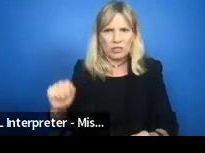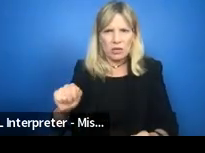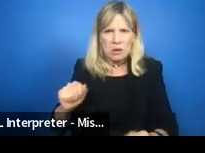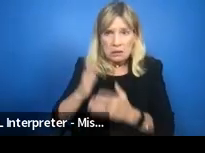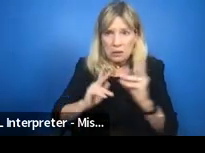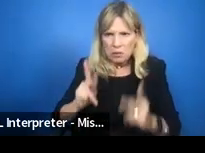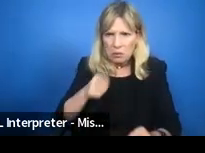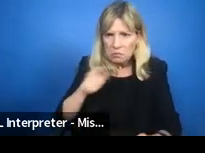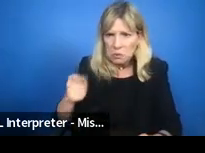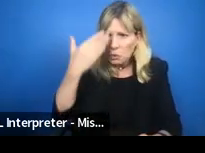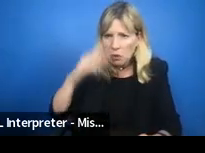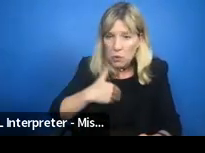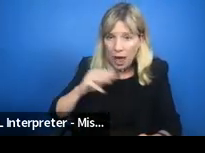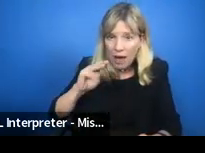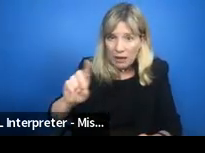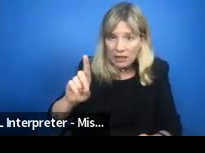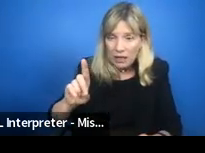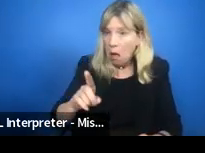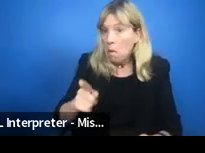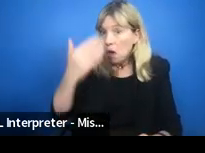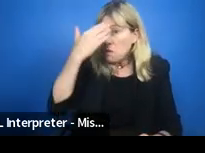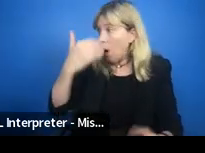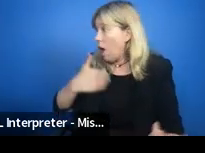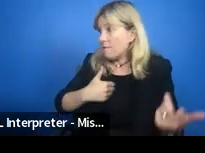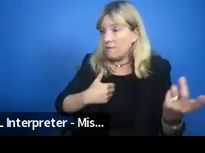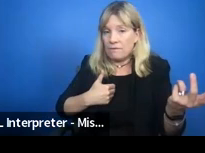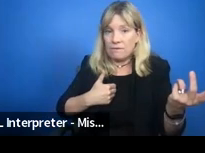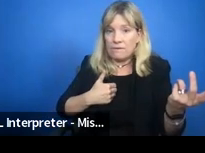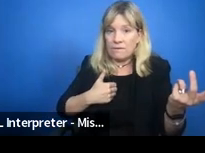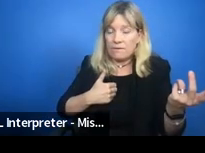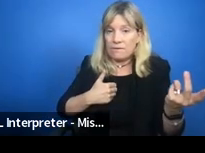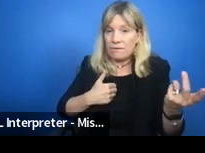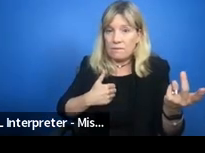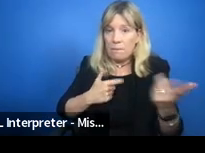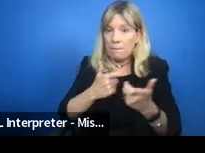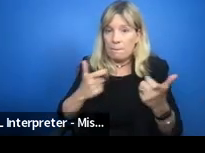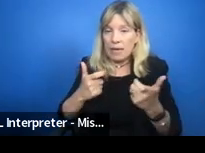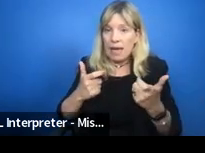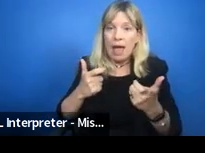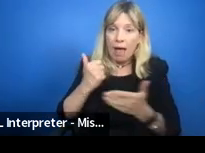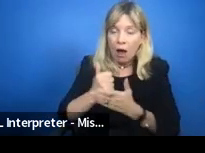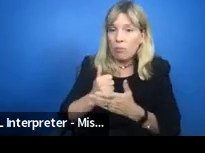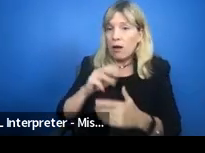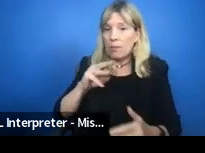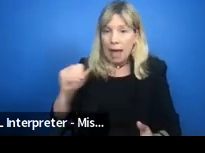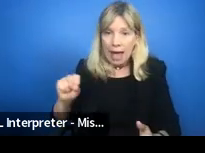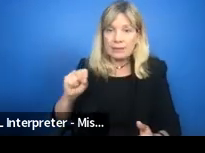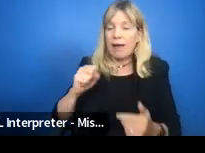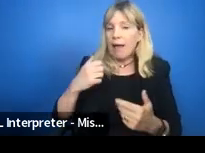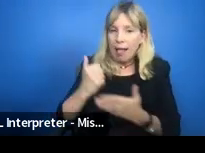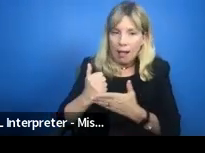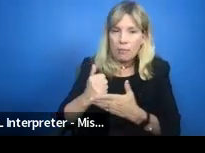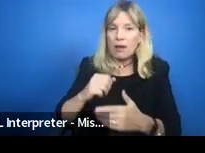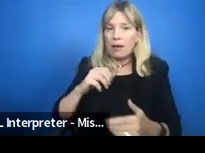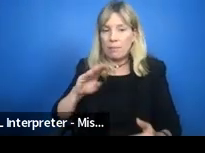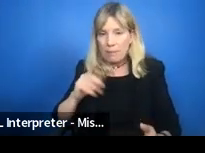that they have Medicaid. They just know that they have Mass Health or Badger Care or Medi-Cal. Medicaid